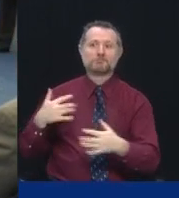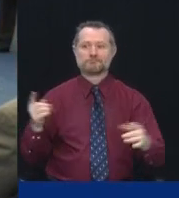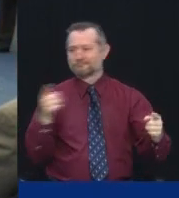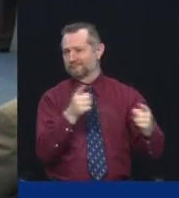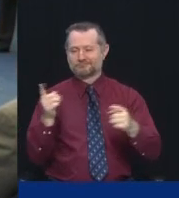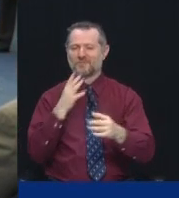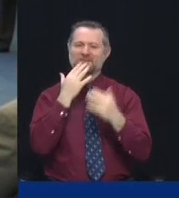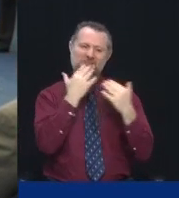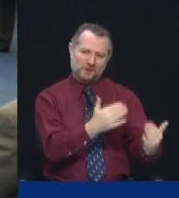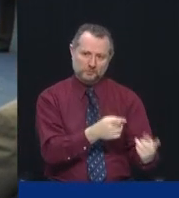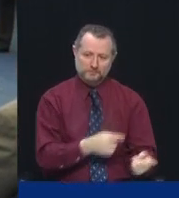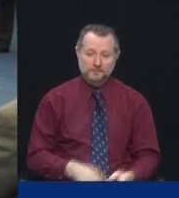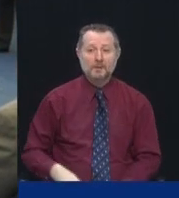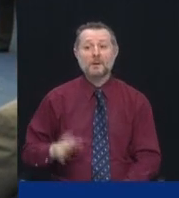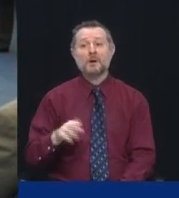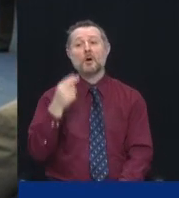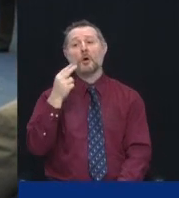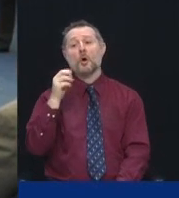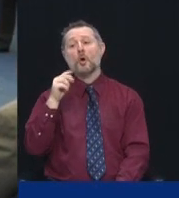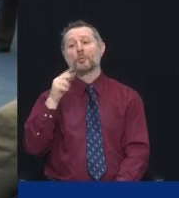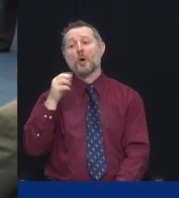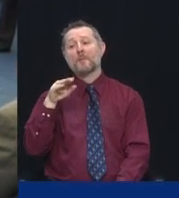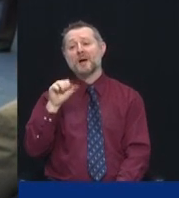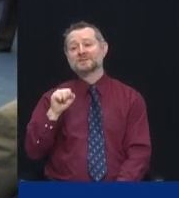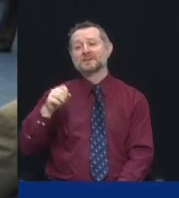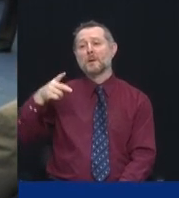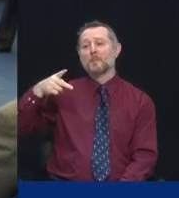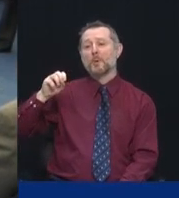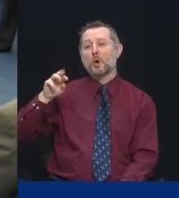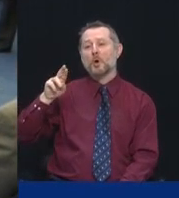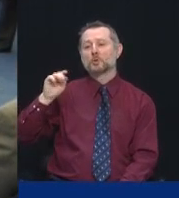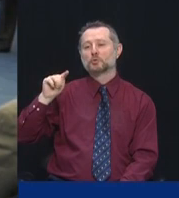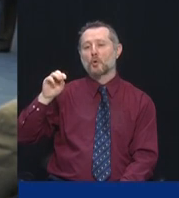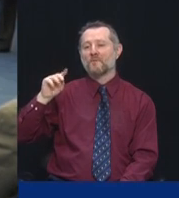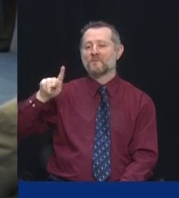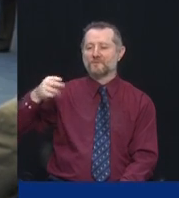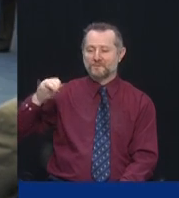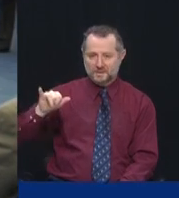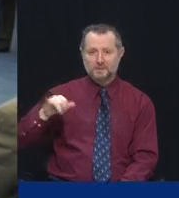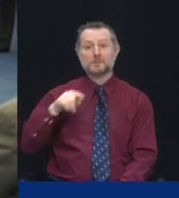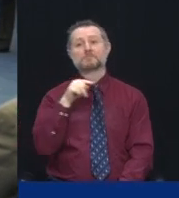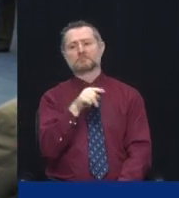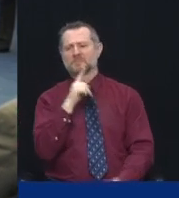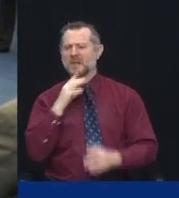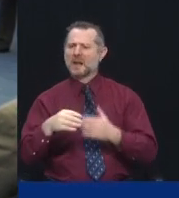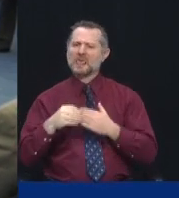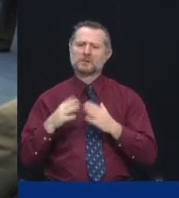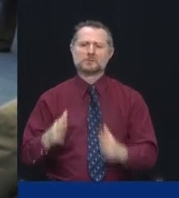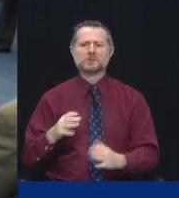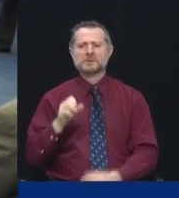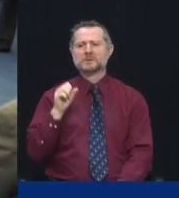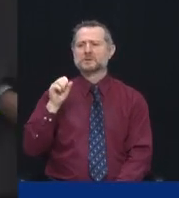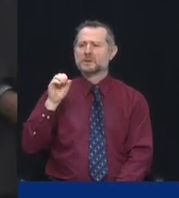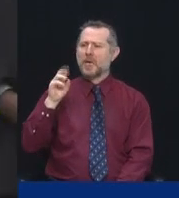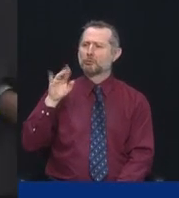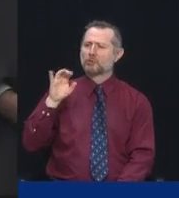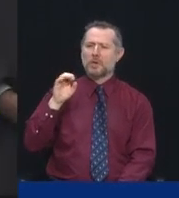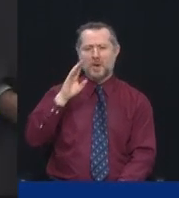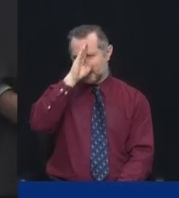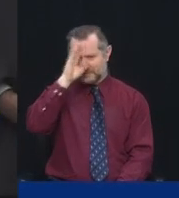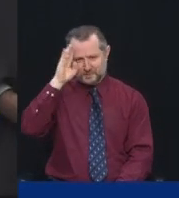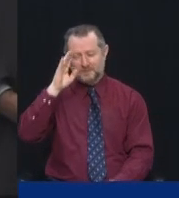Thomas Quattrocci, who has been leading the Erie Medical Center through this, and talk about